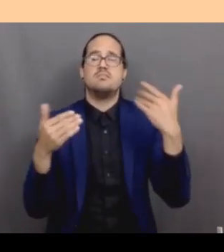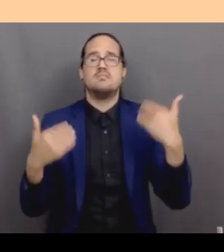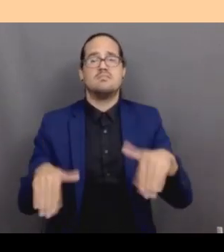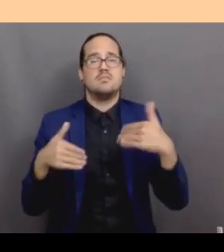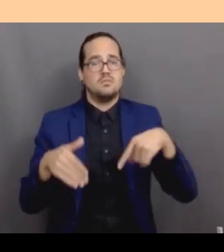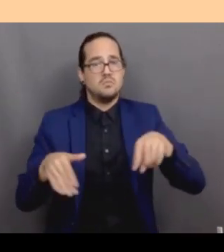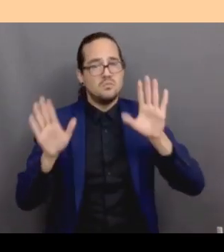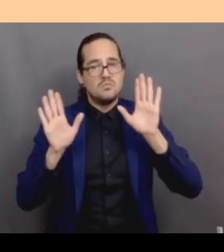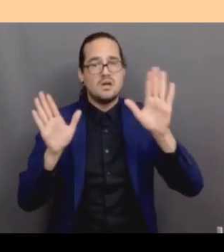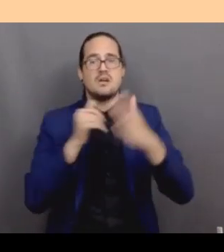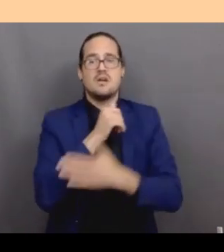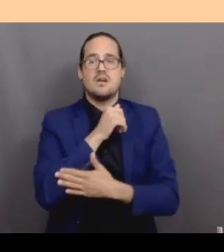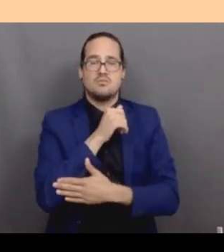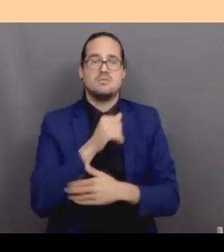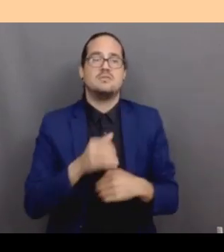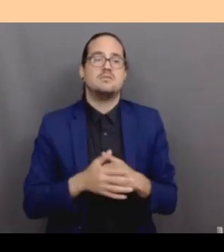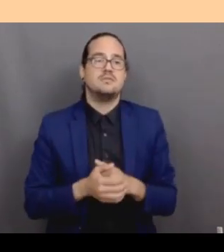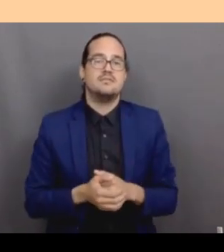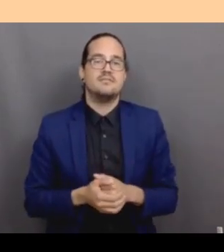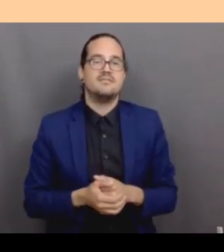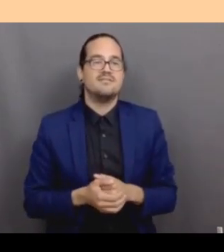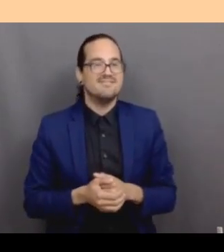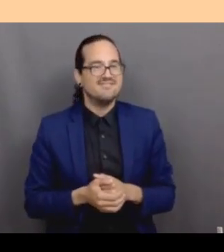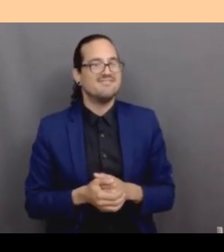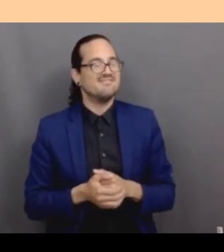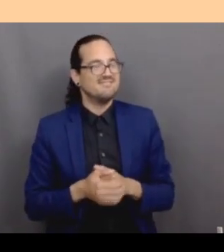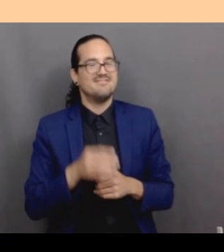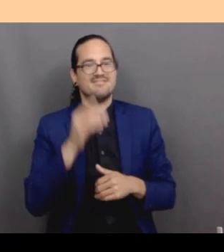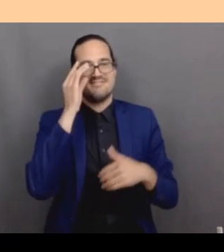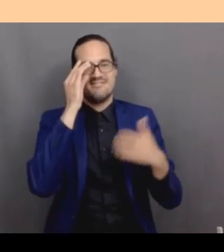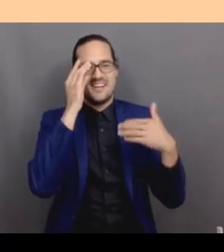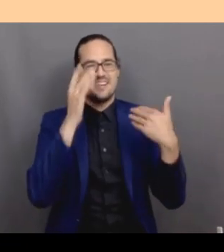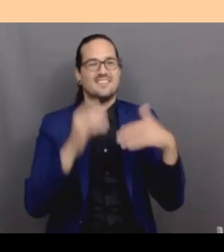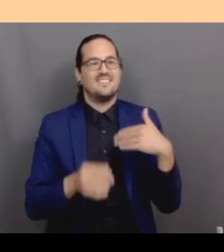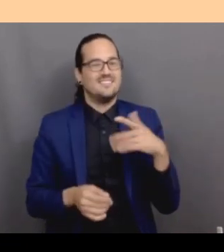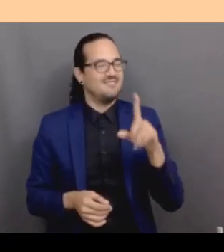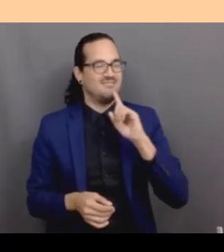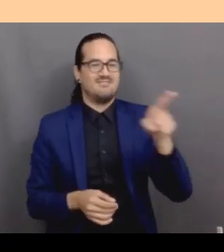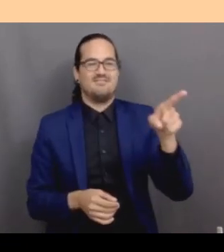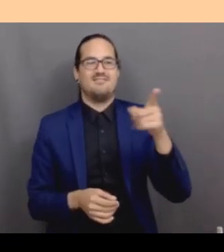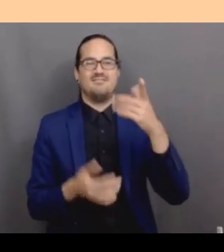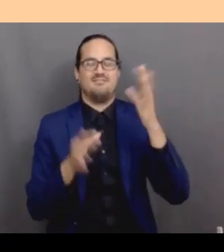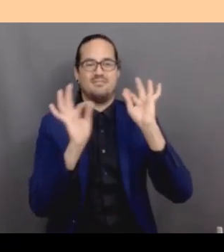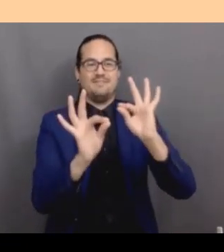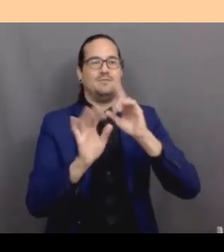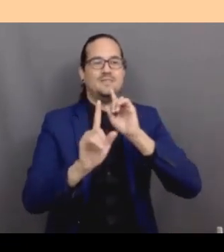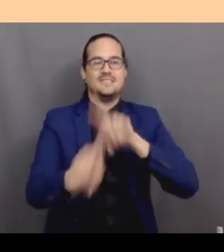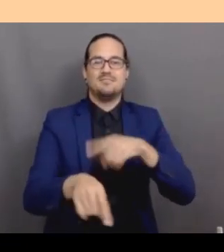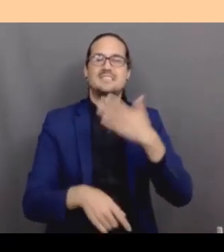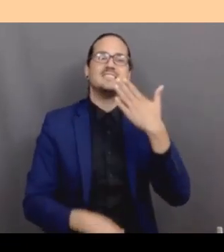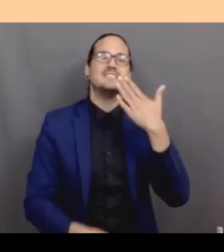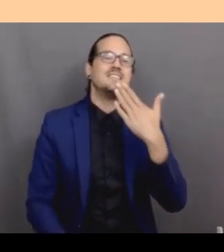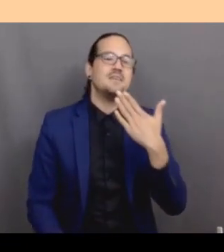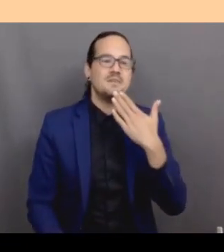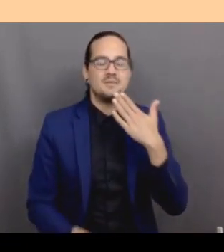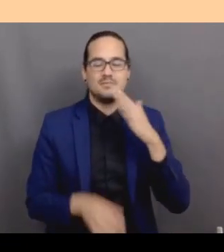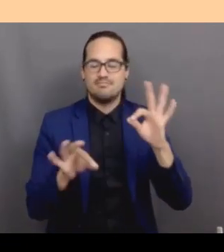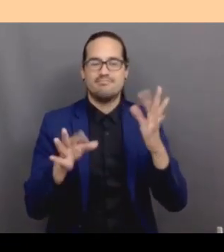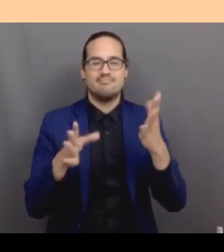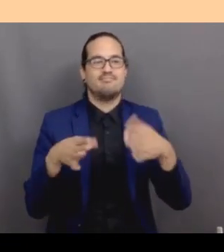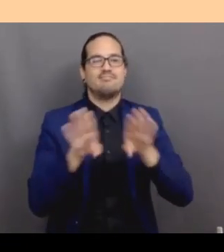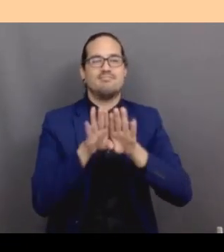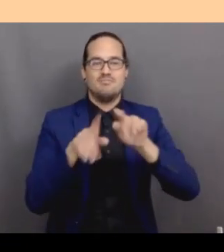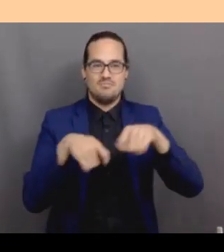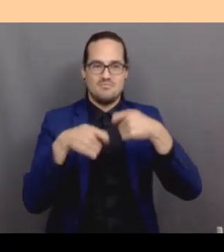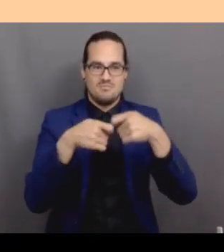That's awesome. I can't top that for sure. That's a great ending. And I do think I think it's well deserved to give